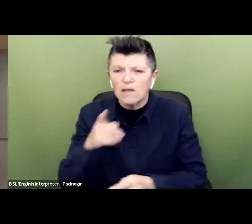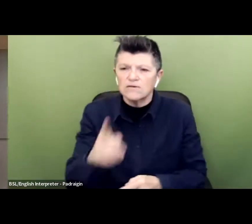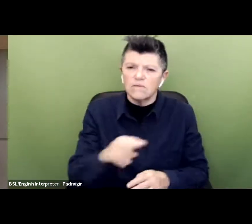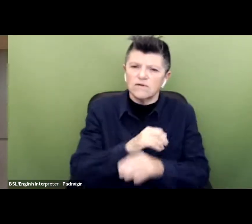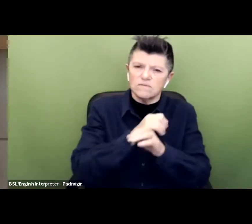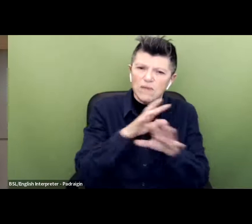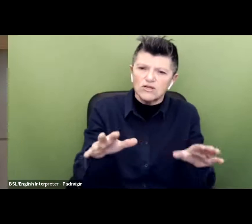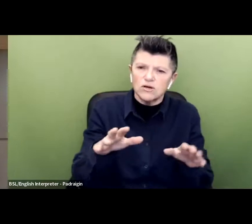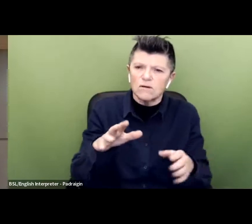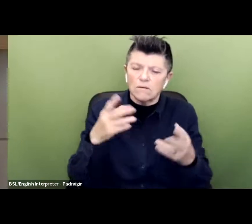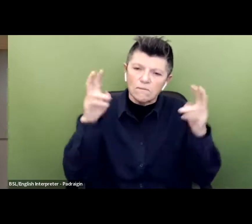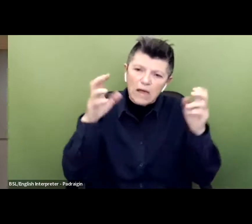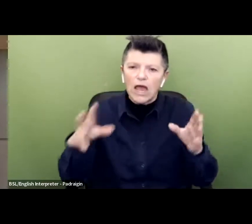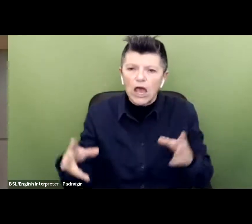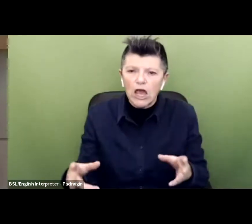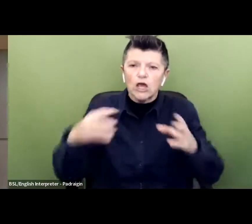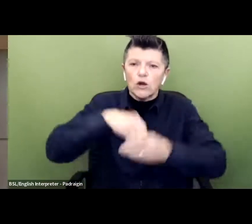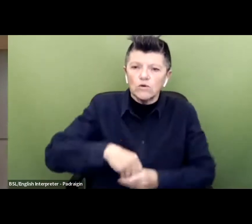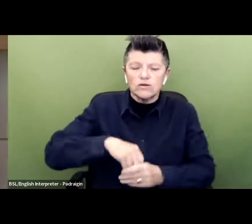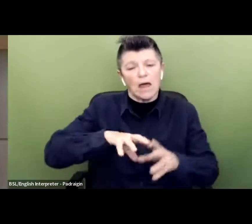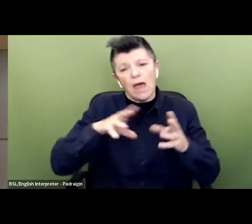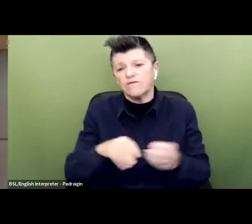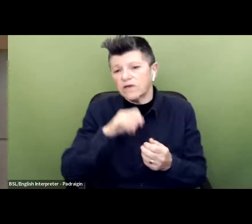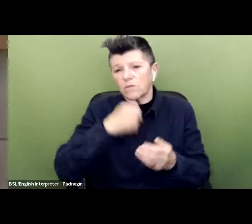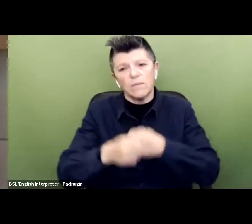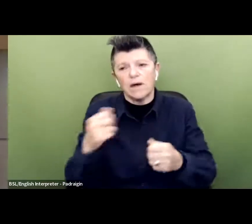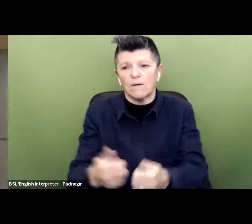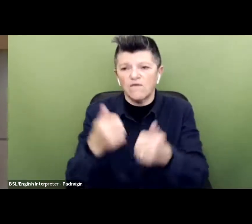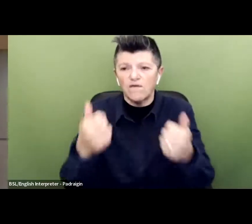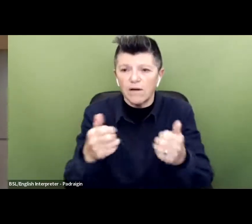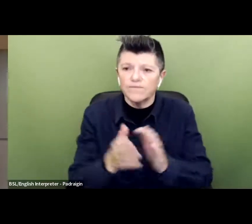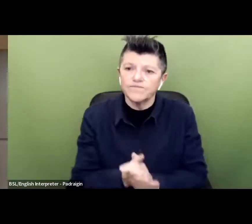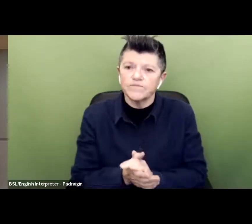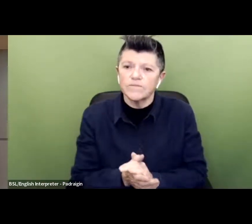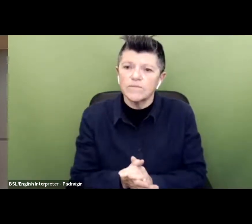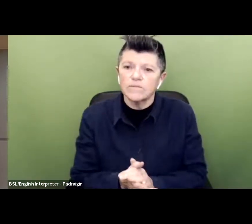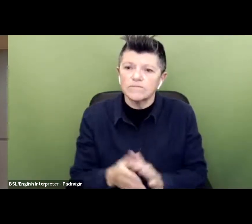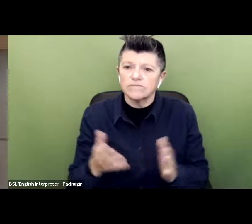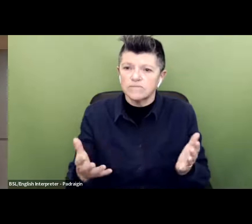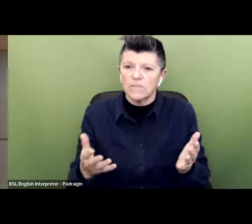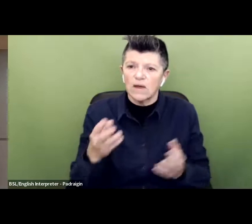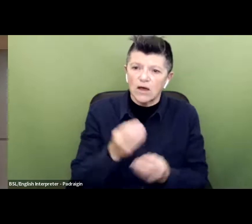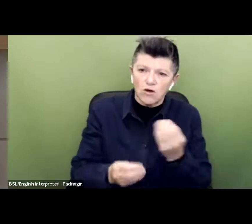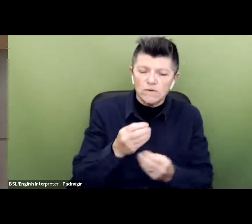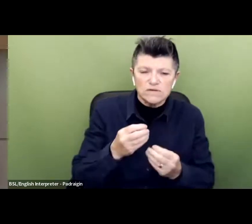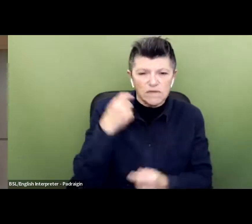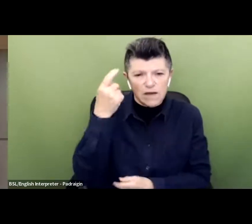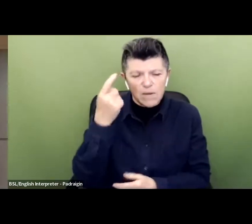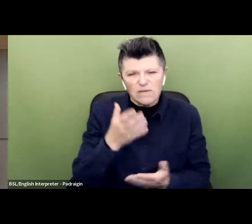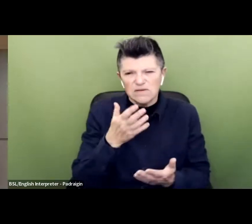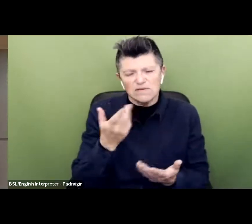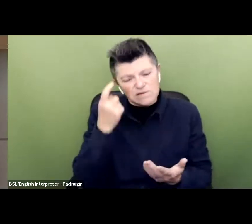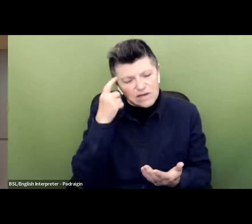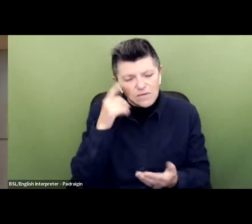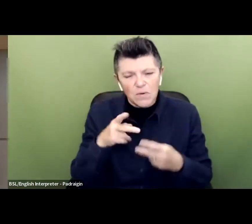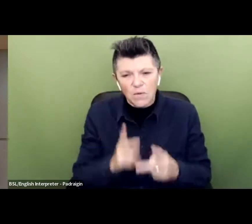is sort of be fine. And we've experienced this, economists write about this extensively, in terms of how do we raise people